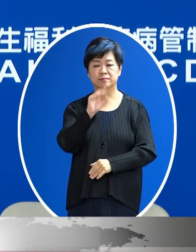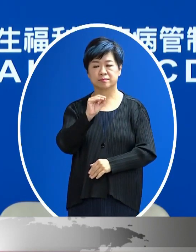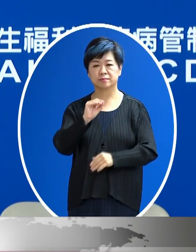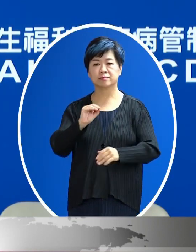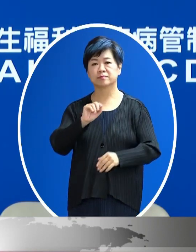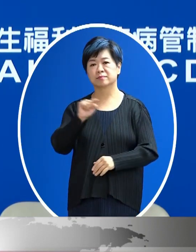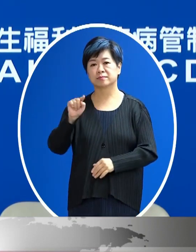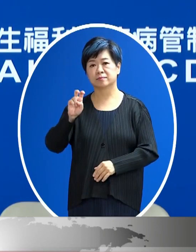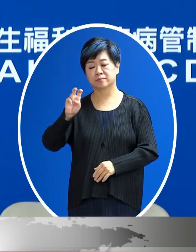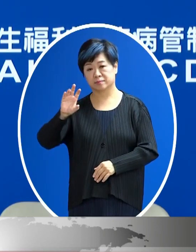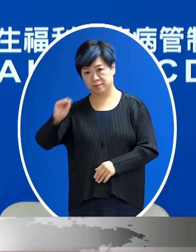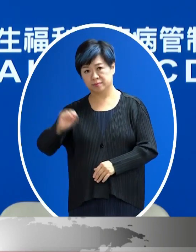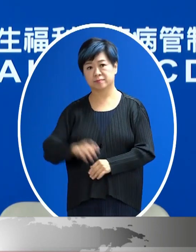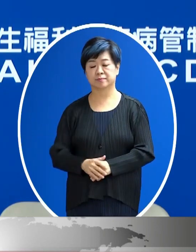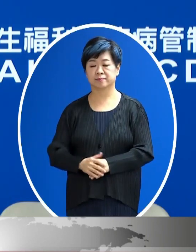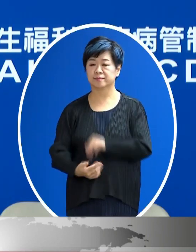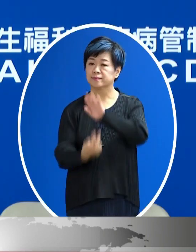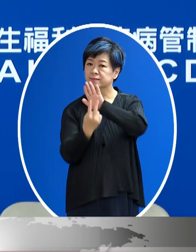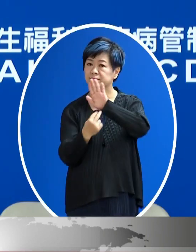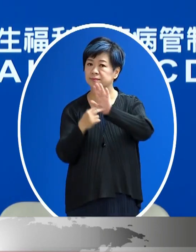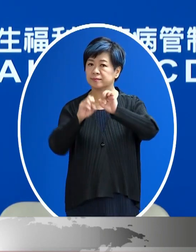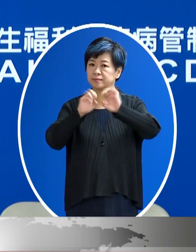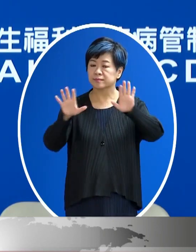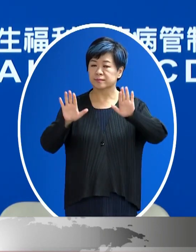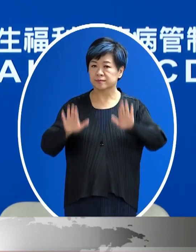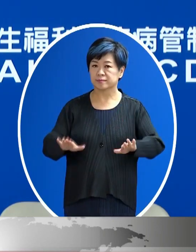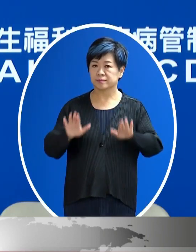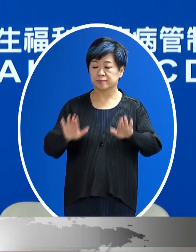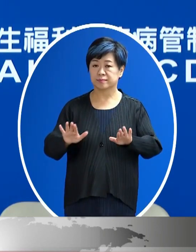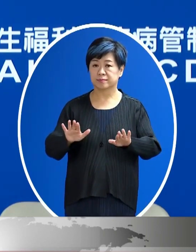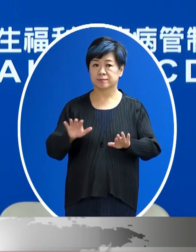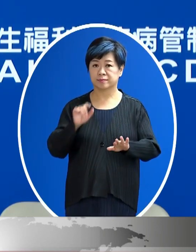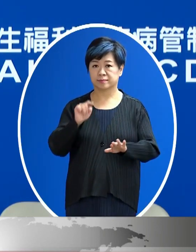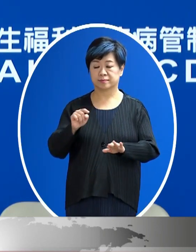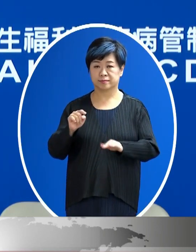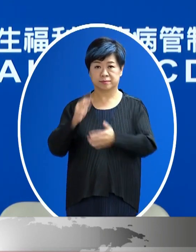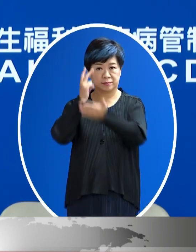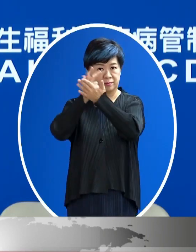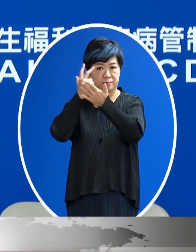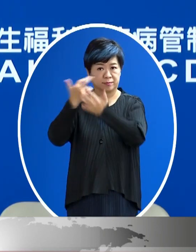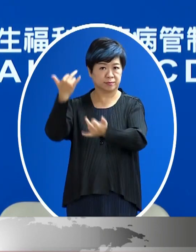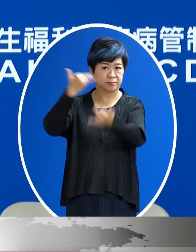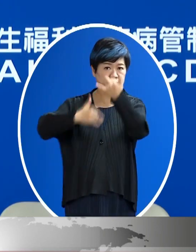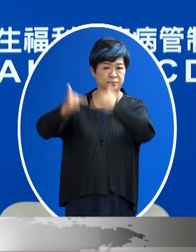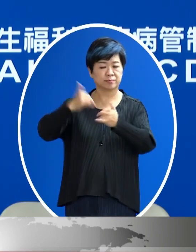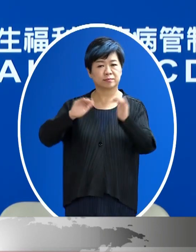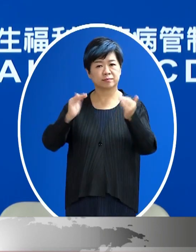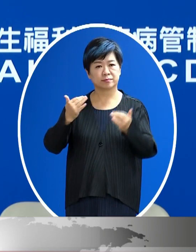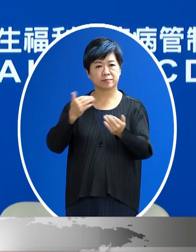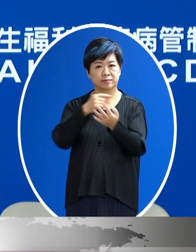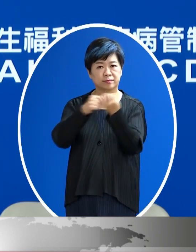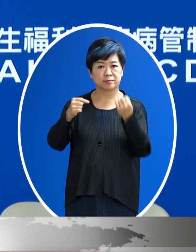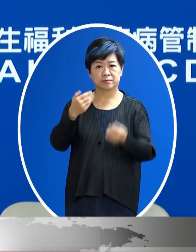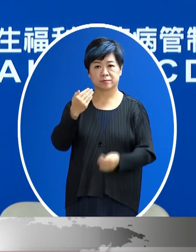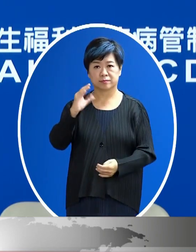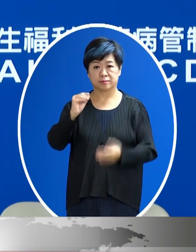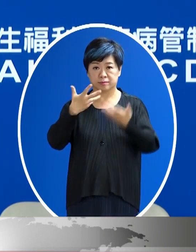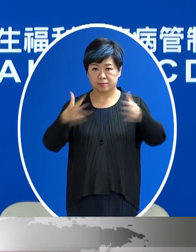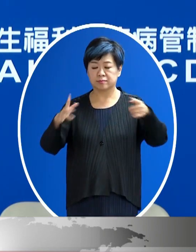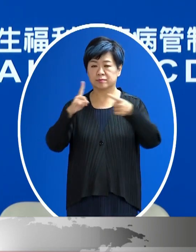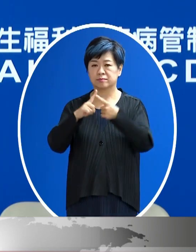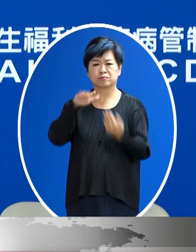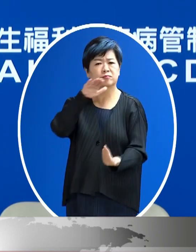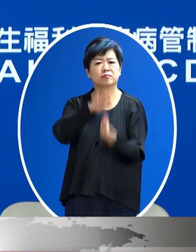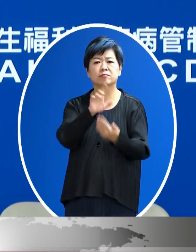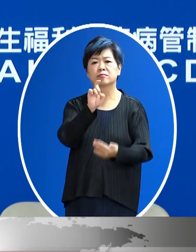are receiving about 90,000 passengers per week. We're not close to 150,000 weekly arrivals, but we wanted to raise the cap now because